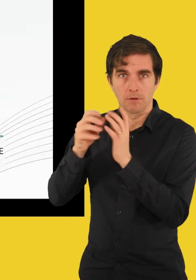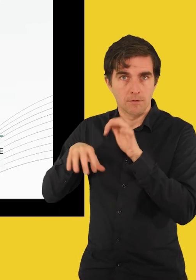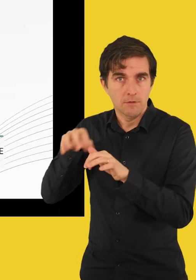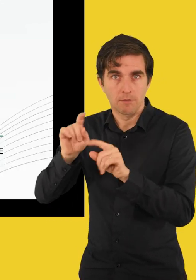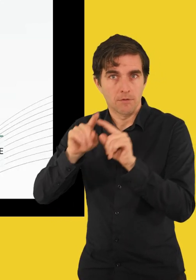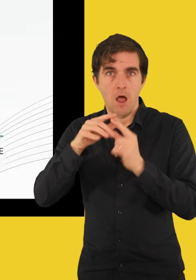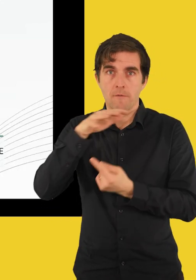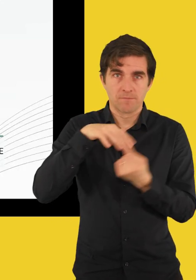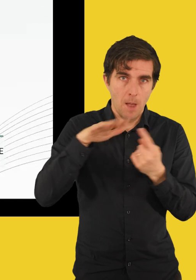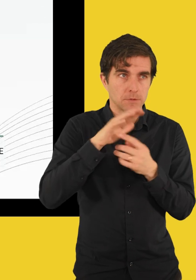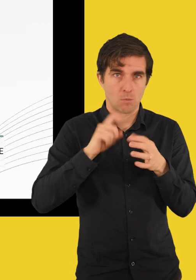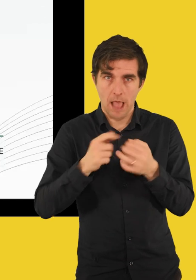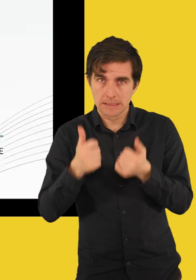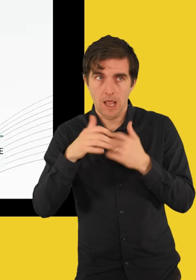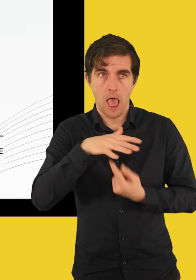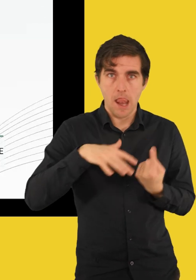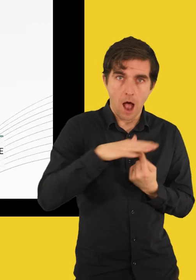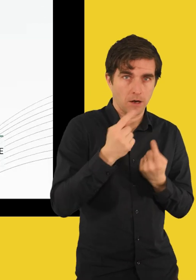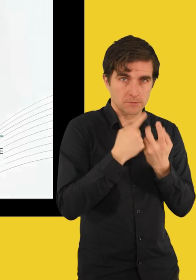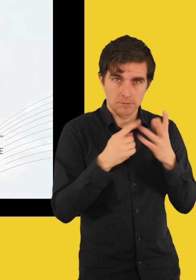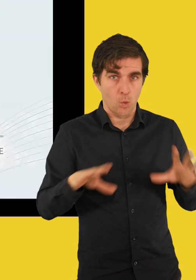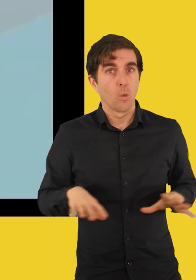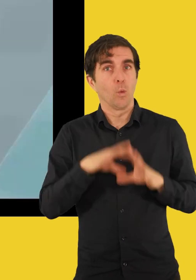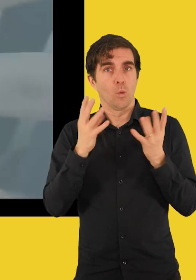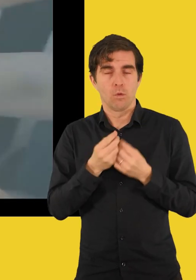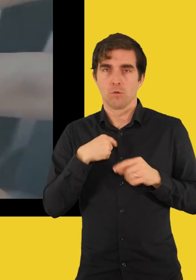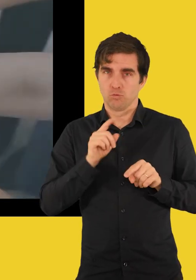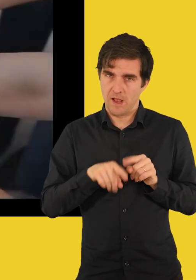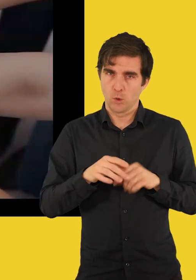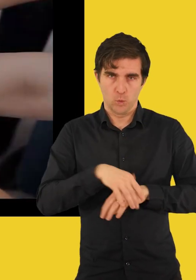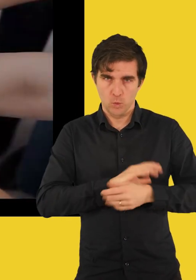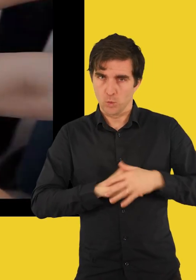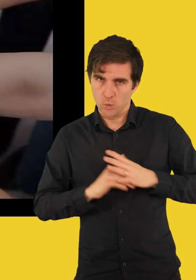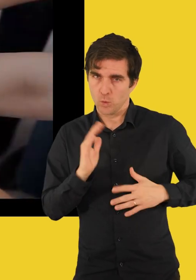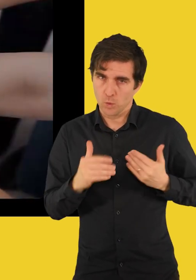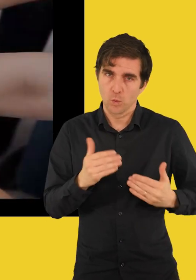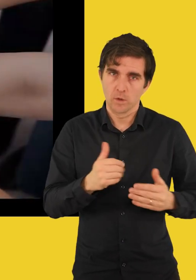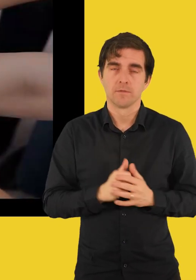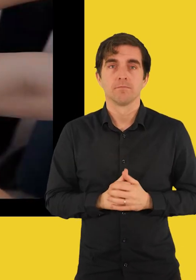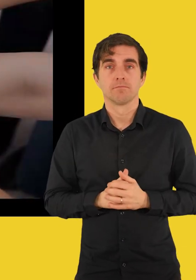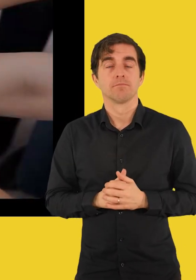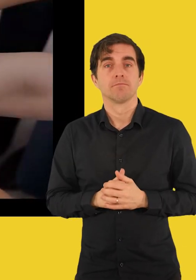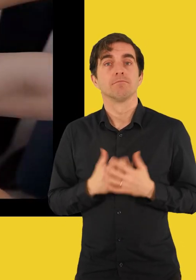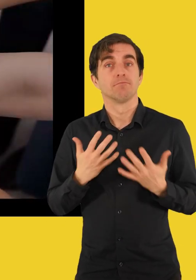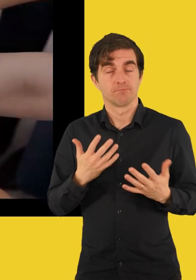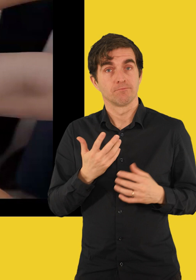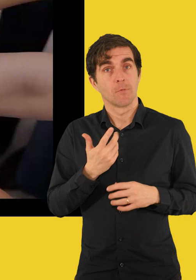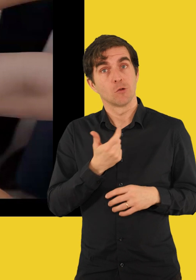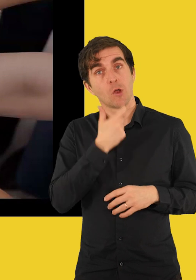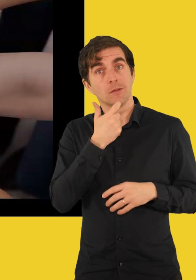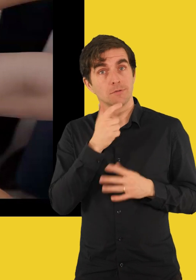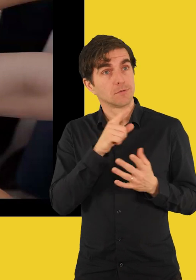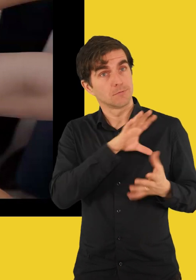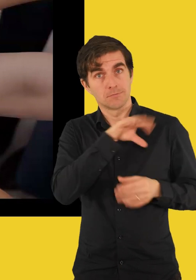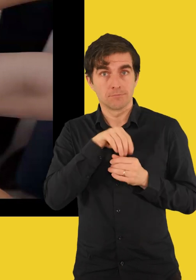quality, land use, and all that. And we are trying to yeah, and then this is living within